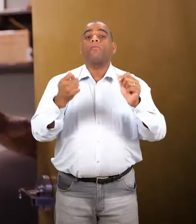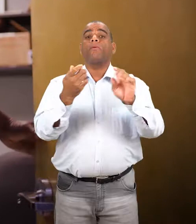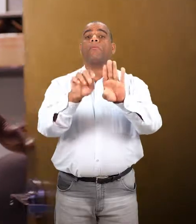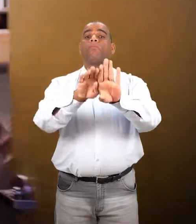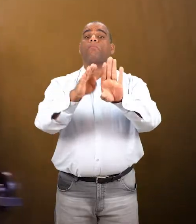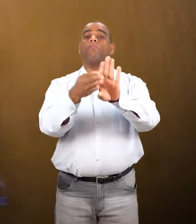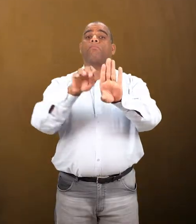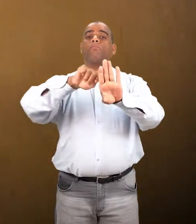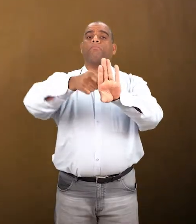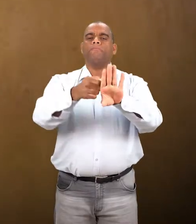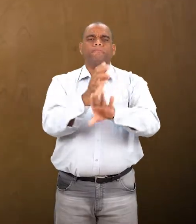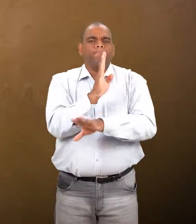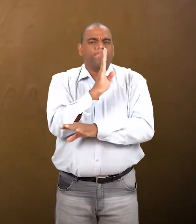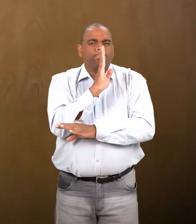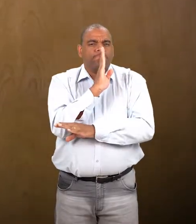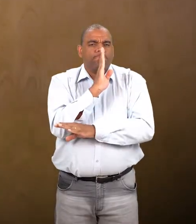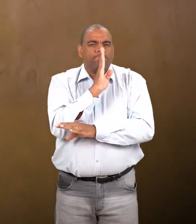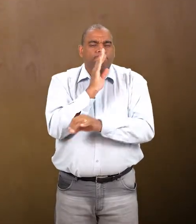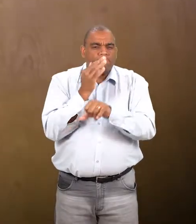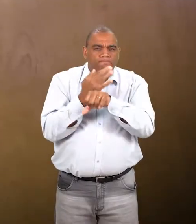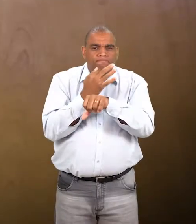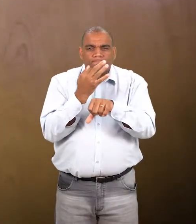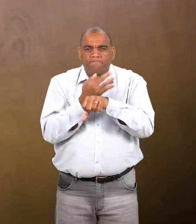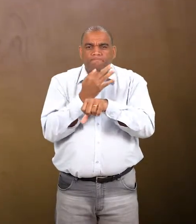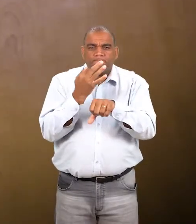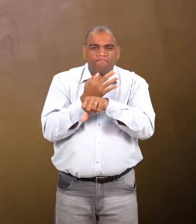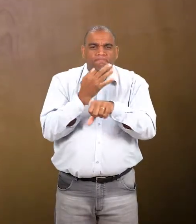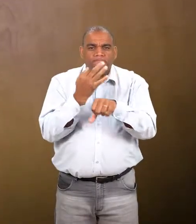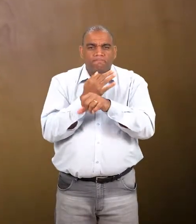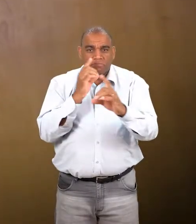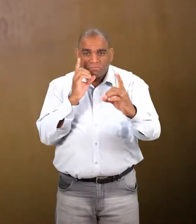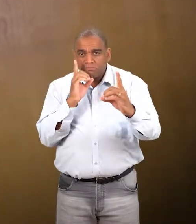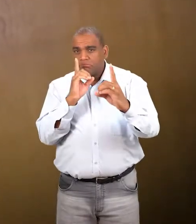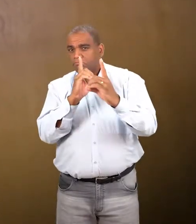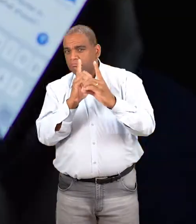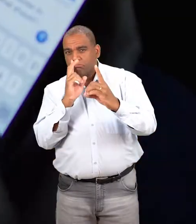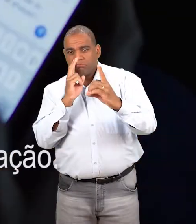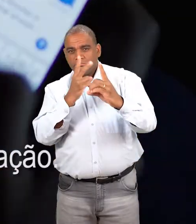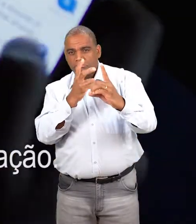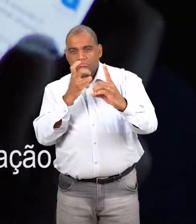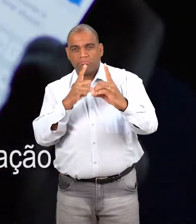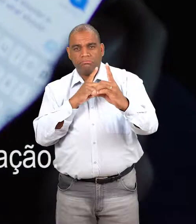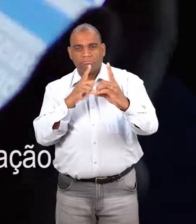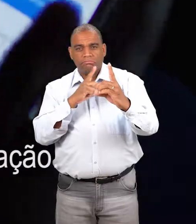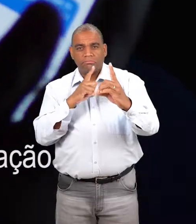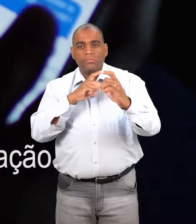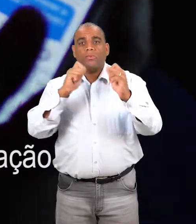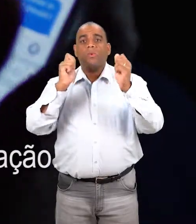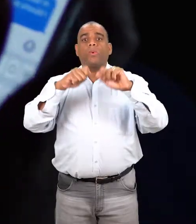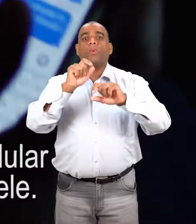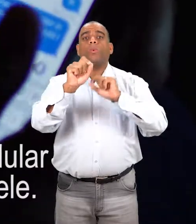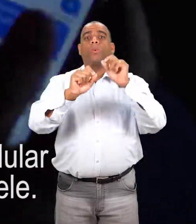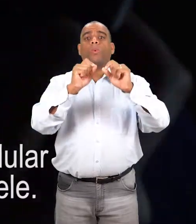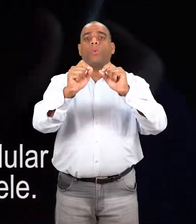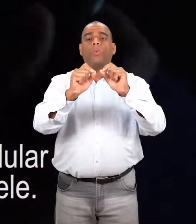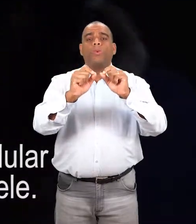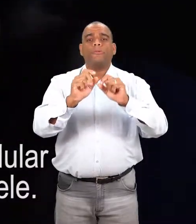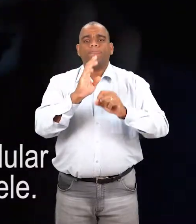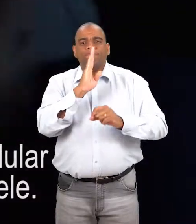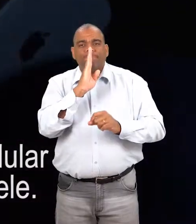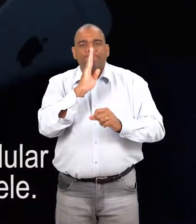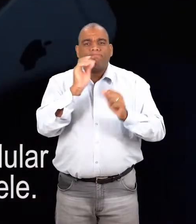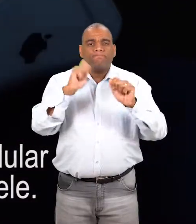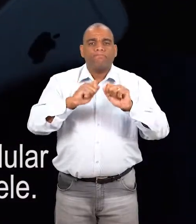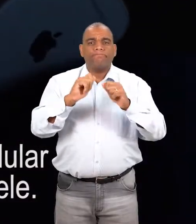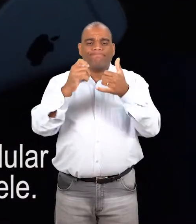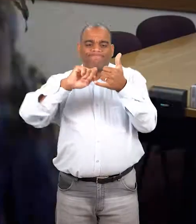and get totally silent. Turn out the lights. Turn off any radios or other noises in the room that might give away your location. And don't forget to silence your